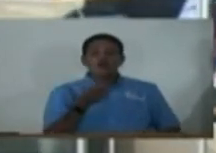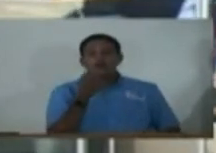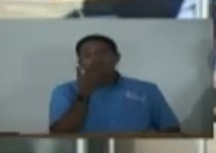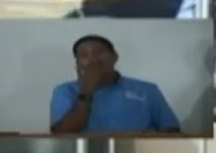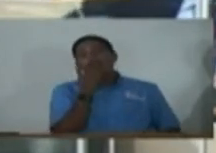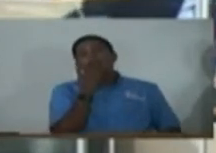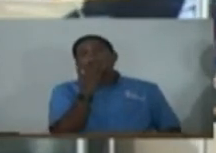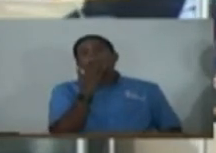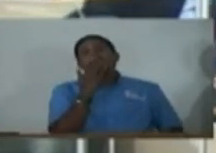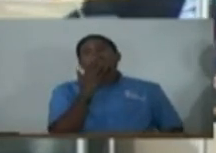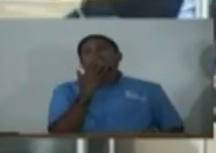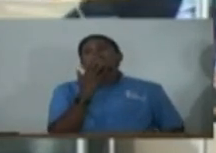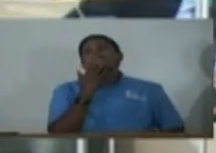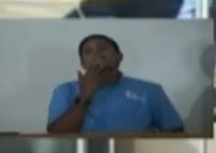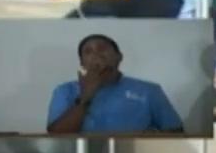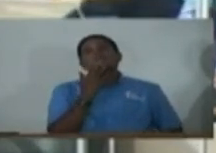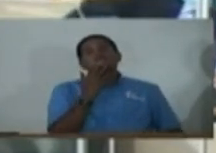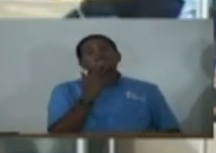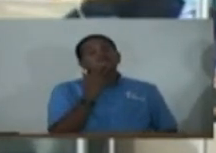the government's work is being